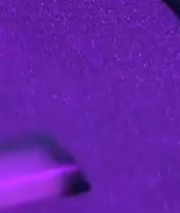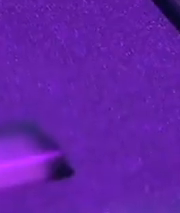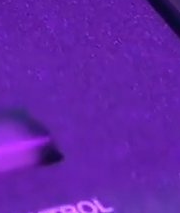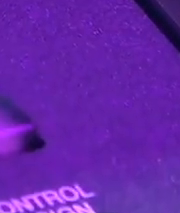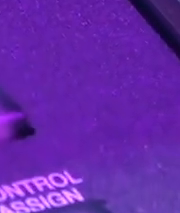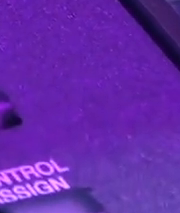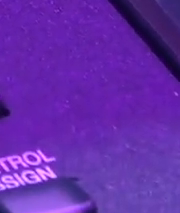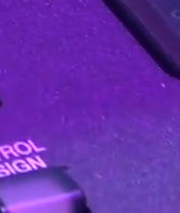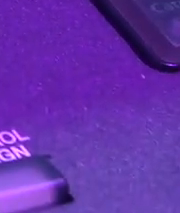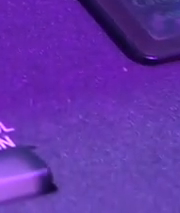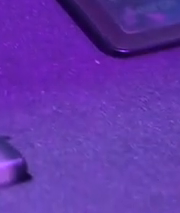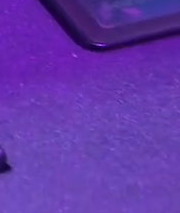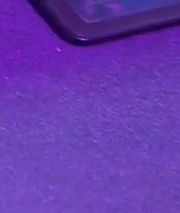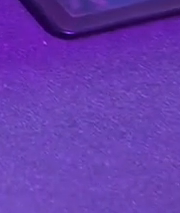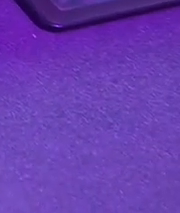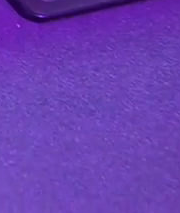service.